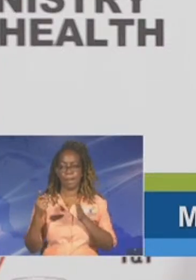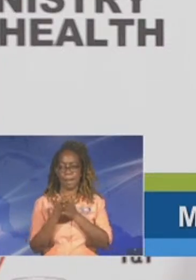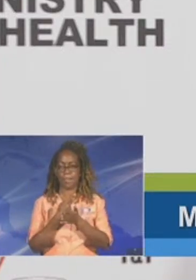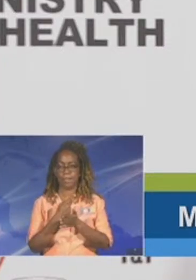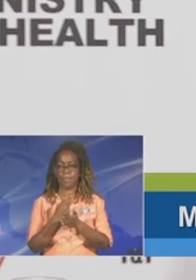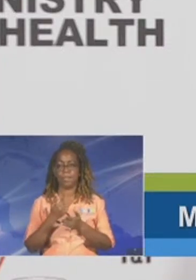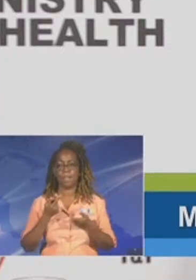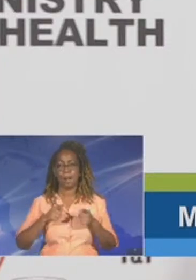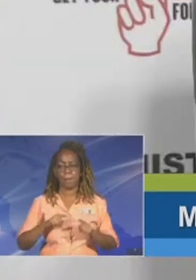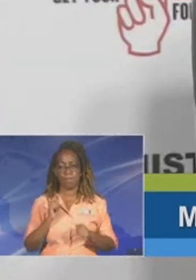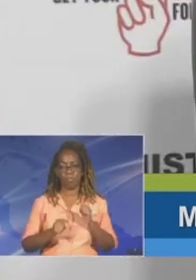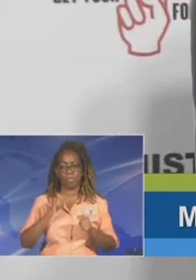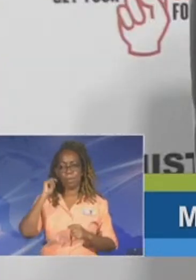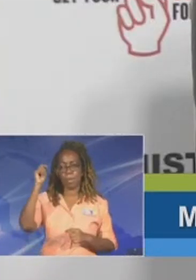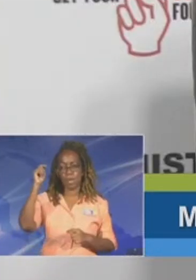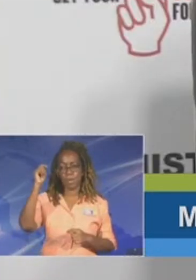Tobago.